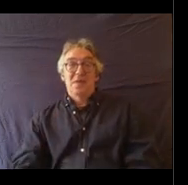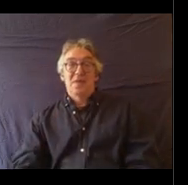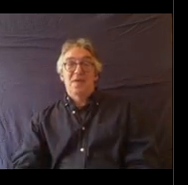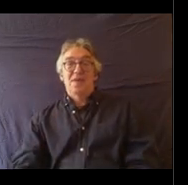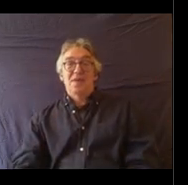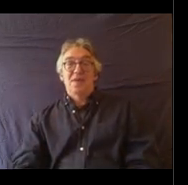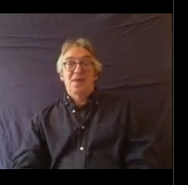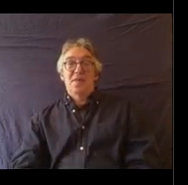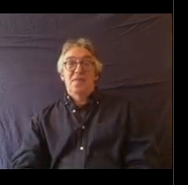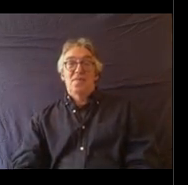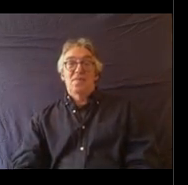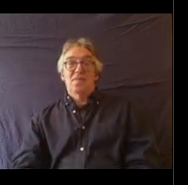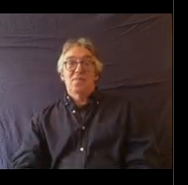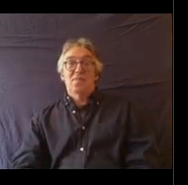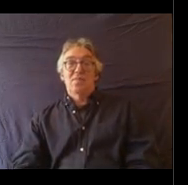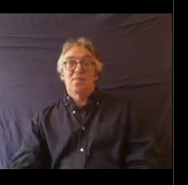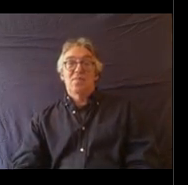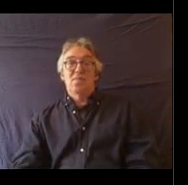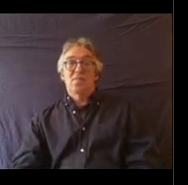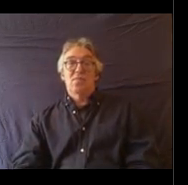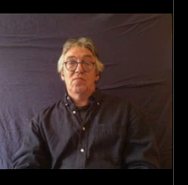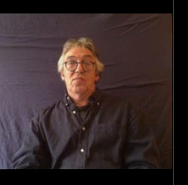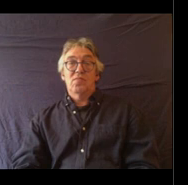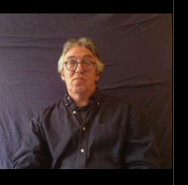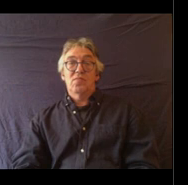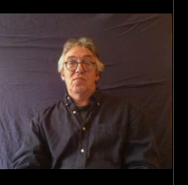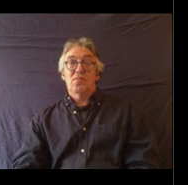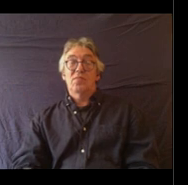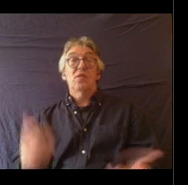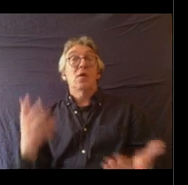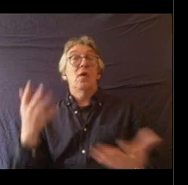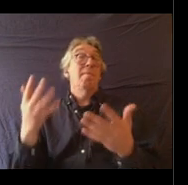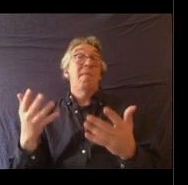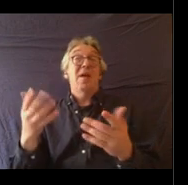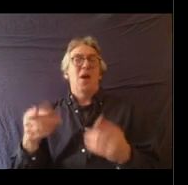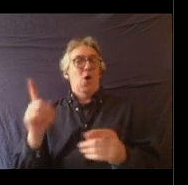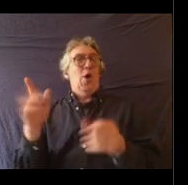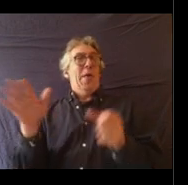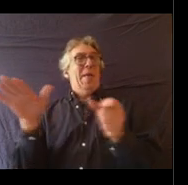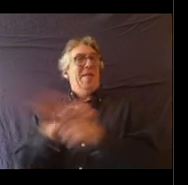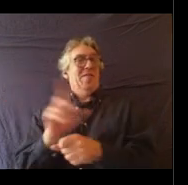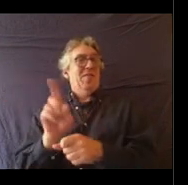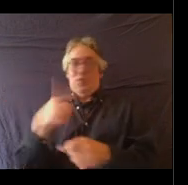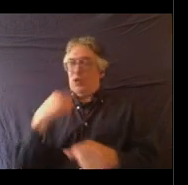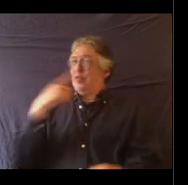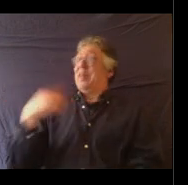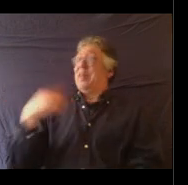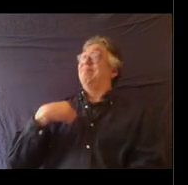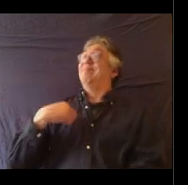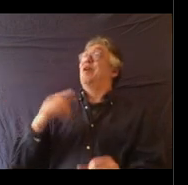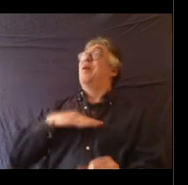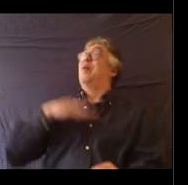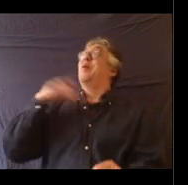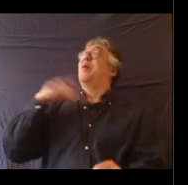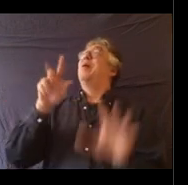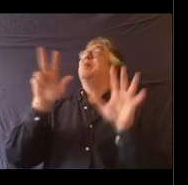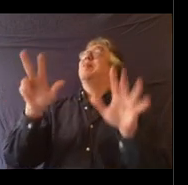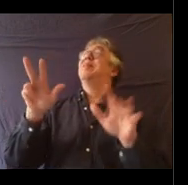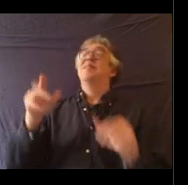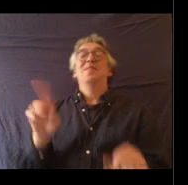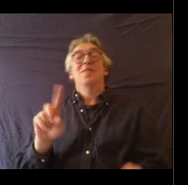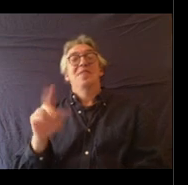so, there it can really be much more effective. Then rating of content by users, this is a little bit like